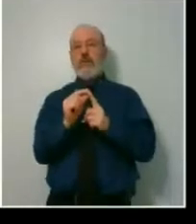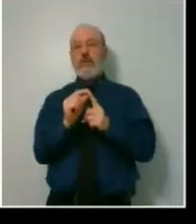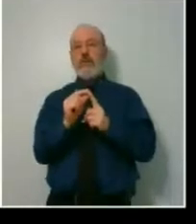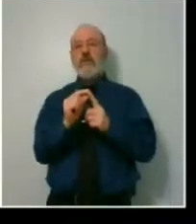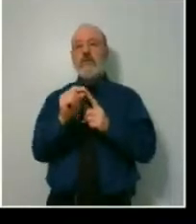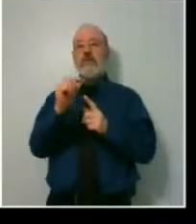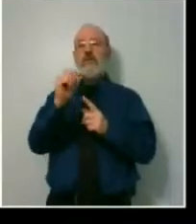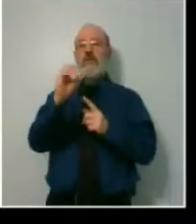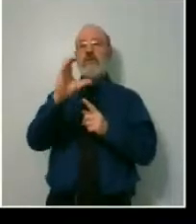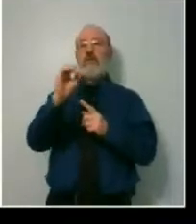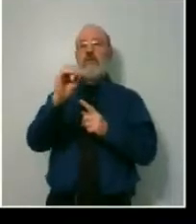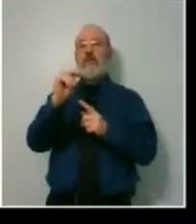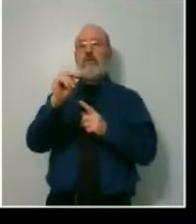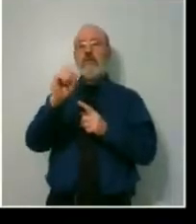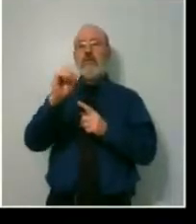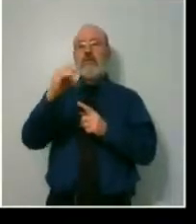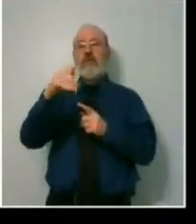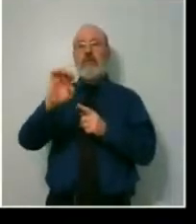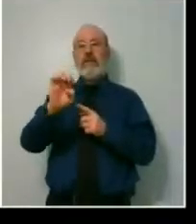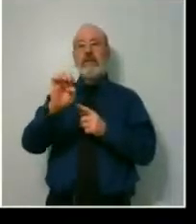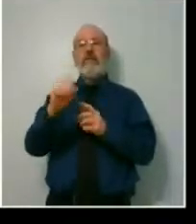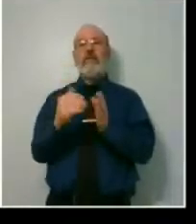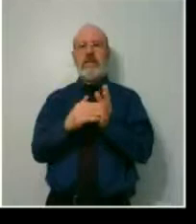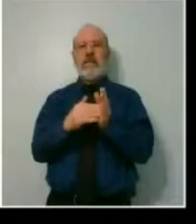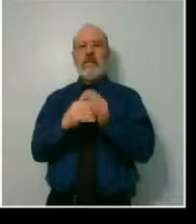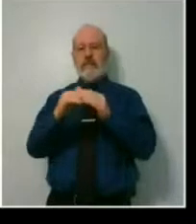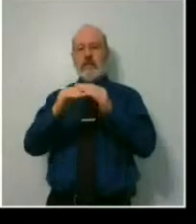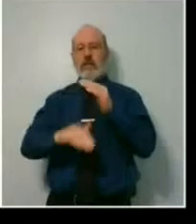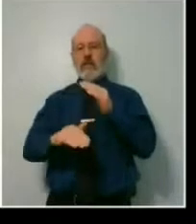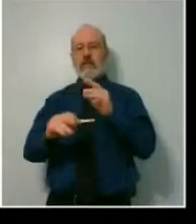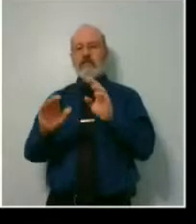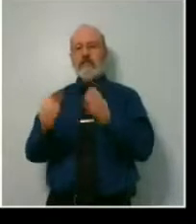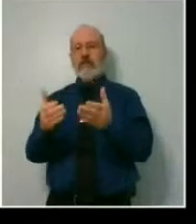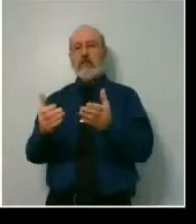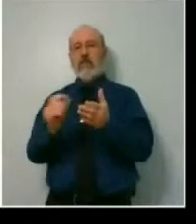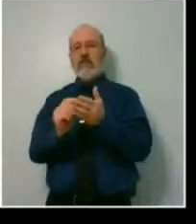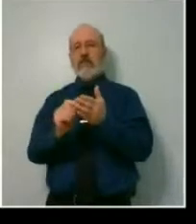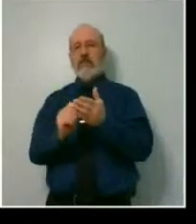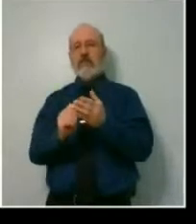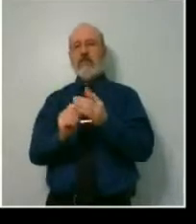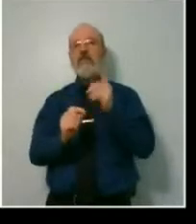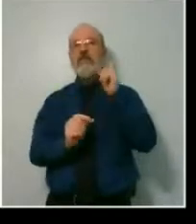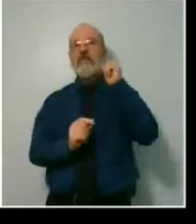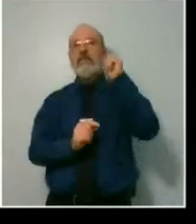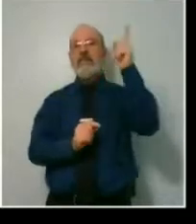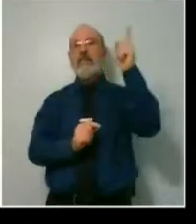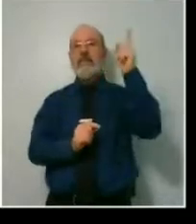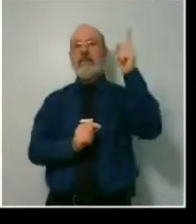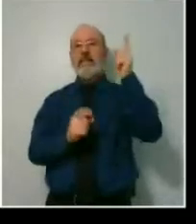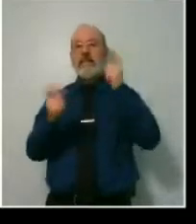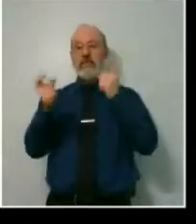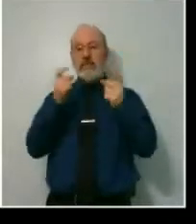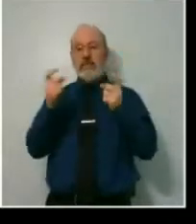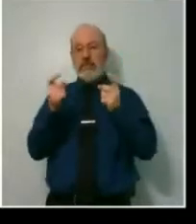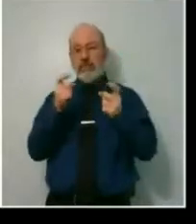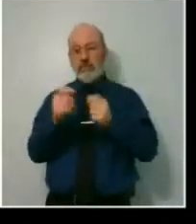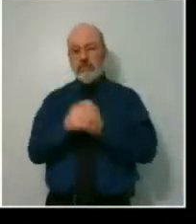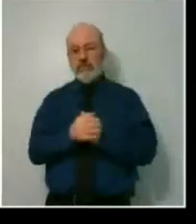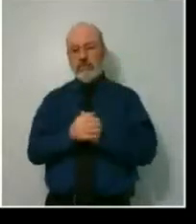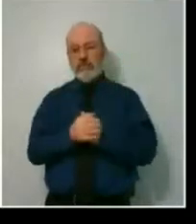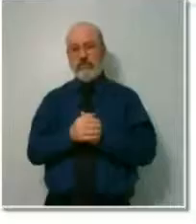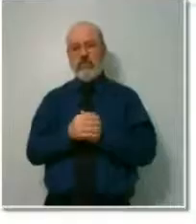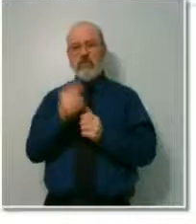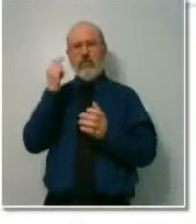And underneath it, in parentheses, his control. So notice